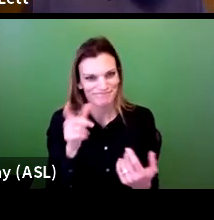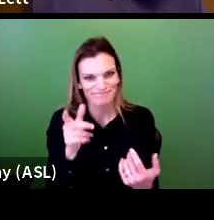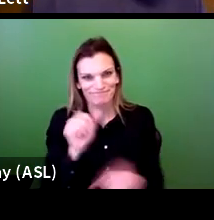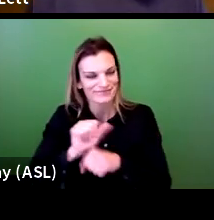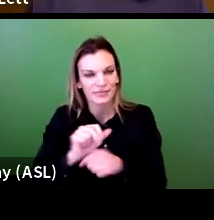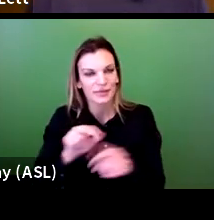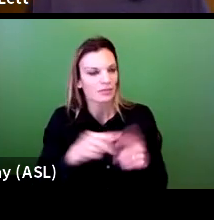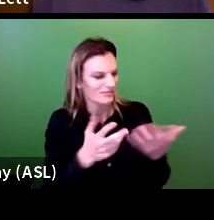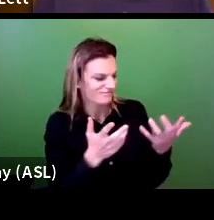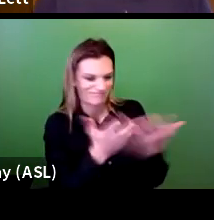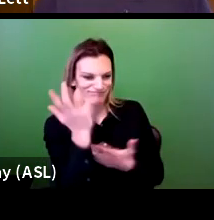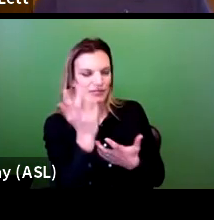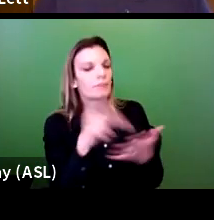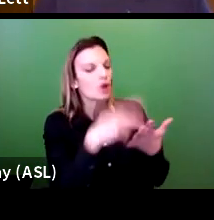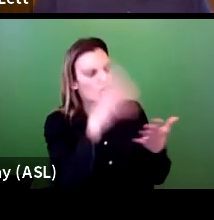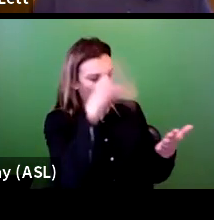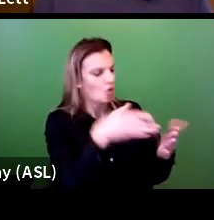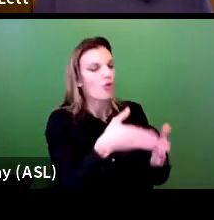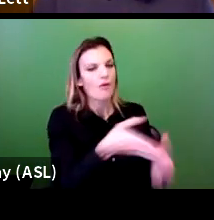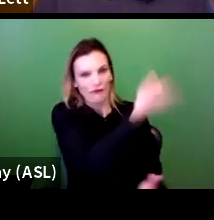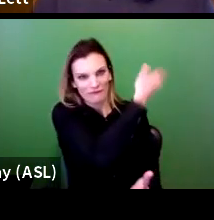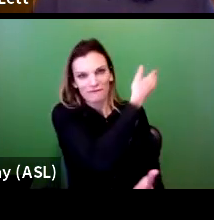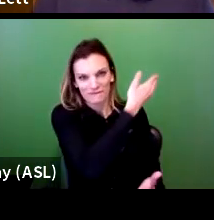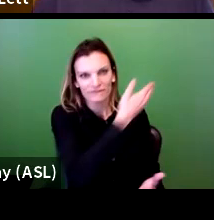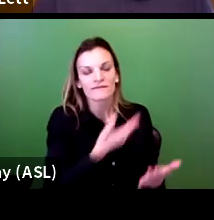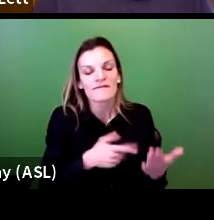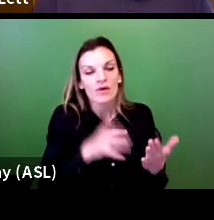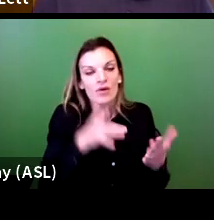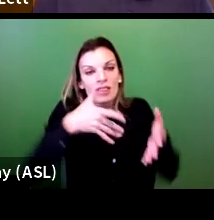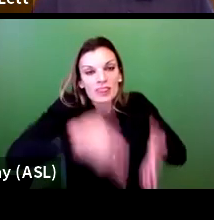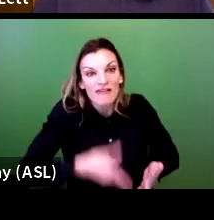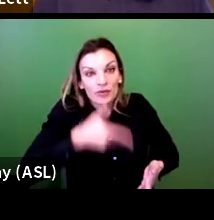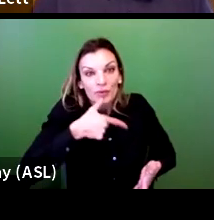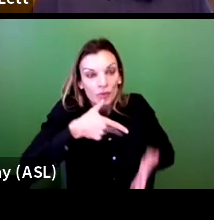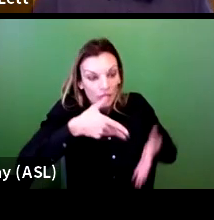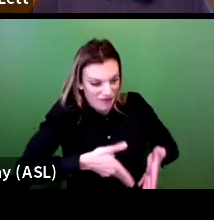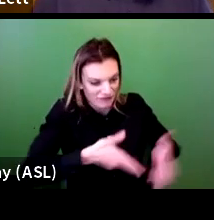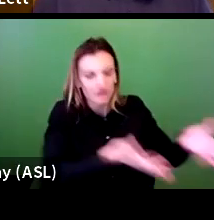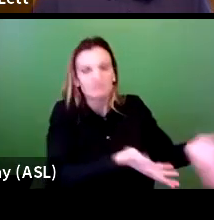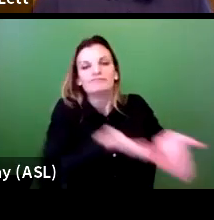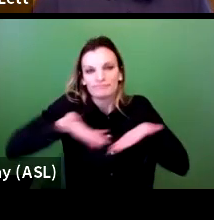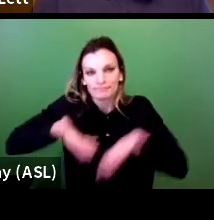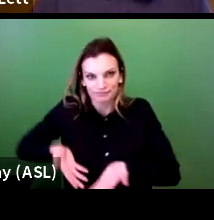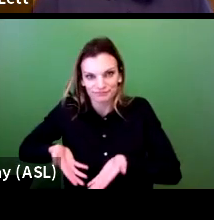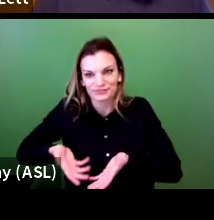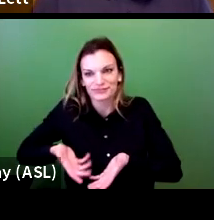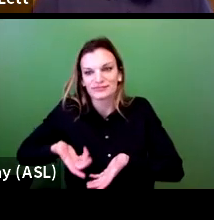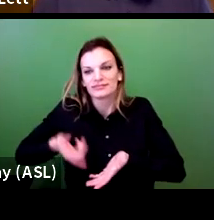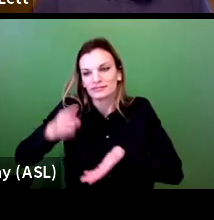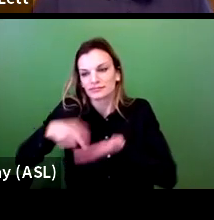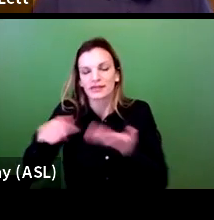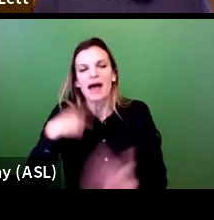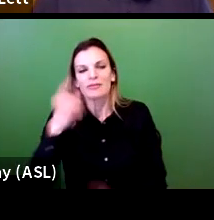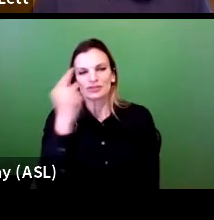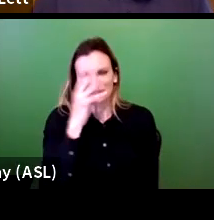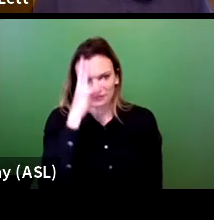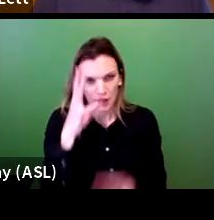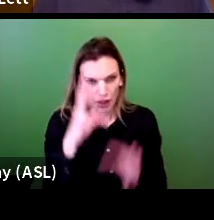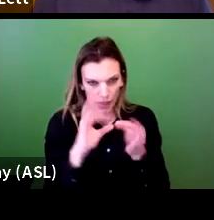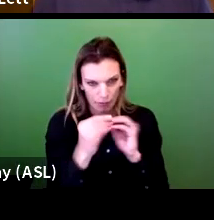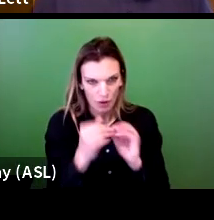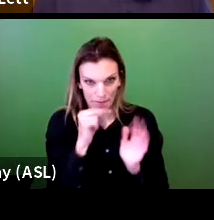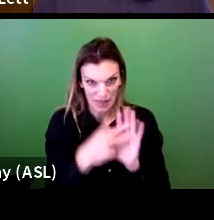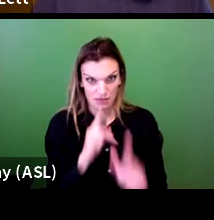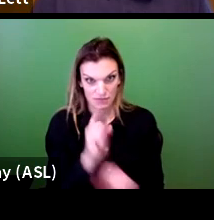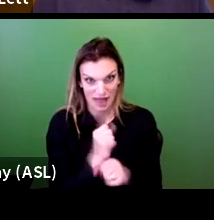within the, the 50 that do, these are the ones, here are 20 or whatever the number is. Of course, I'm making these numbers up. These